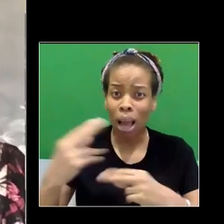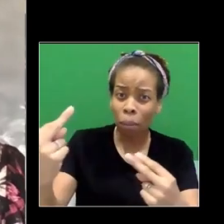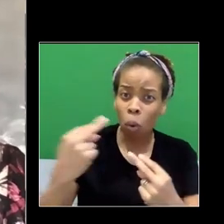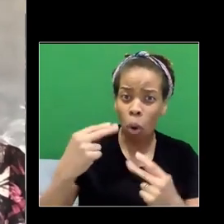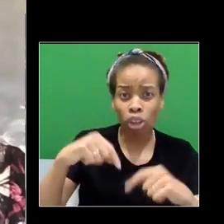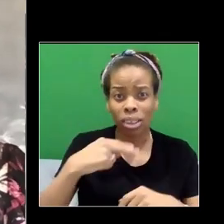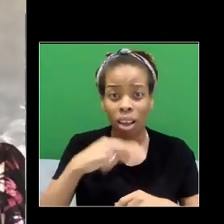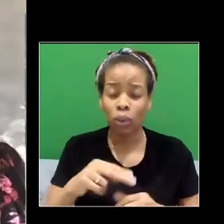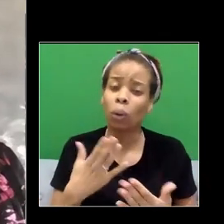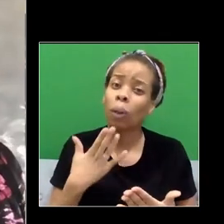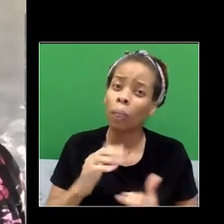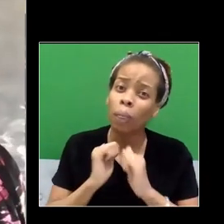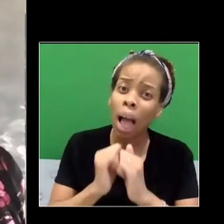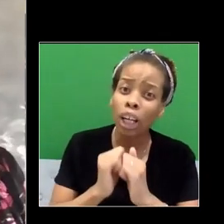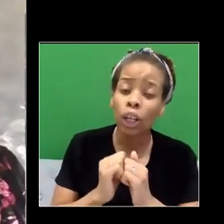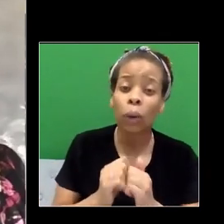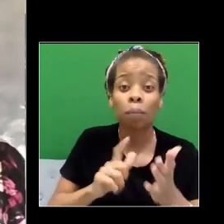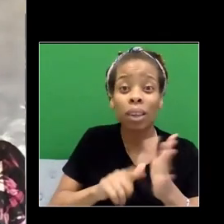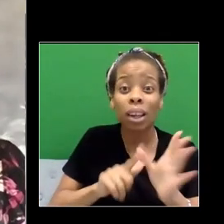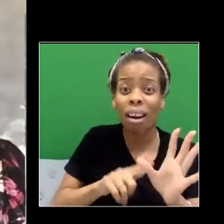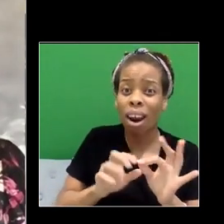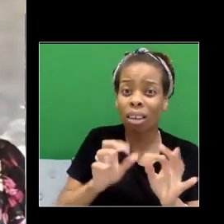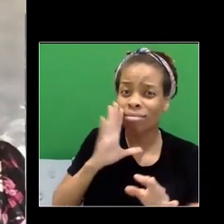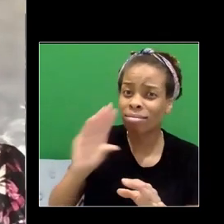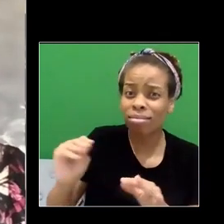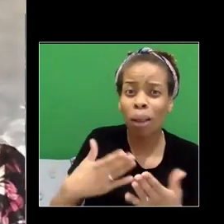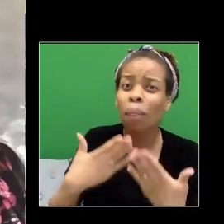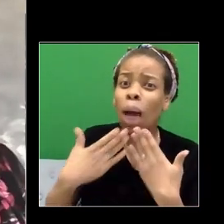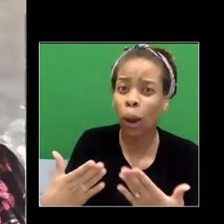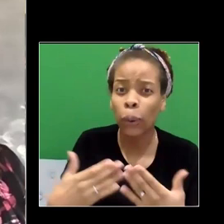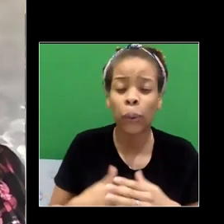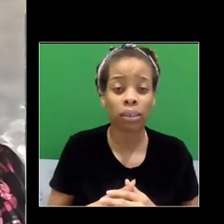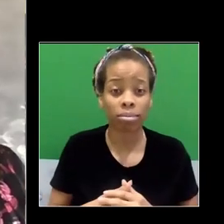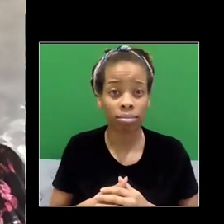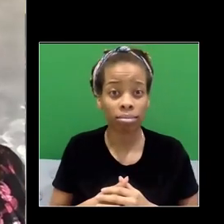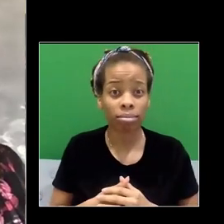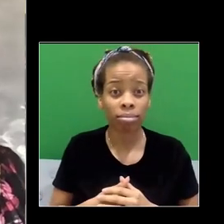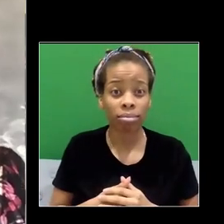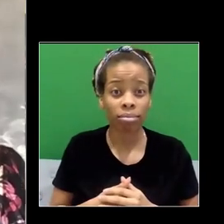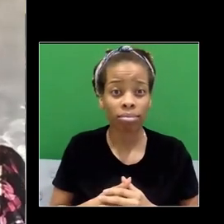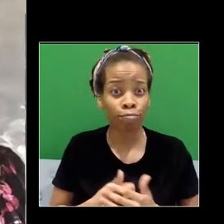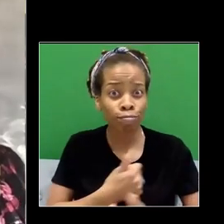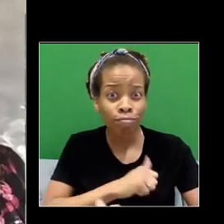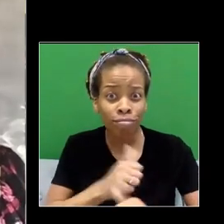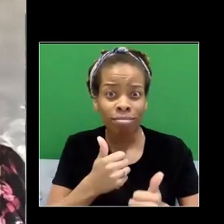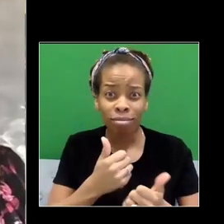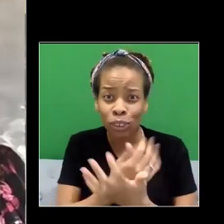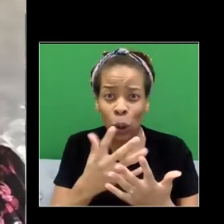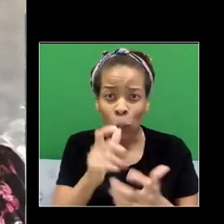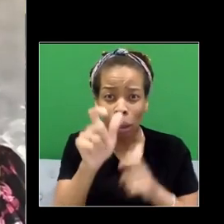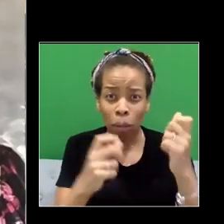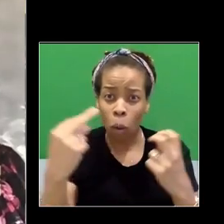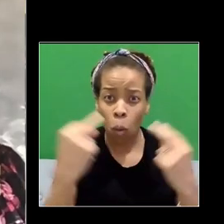So thank you. Thank you so much. Oh, no, it's fantastic to know that so many people are watching and listening.